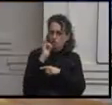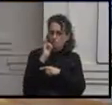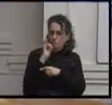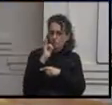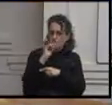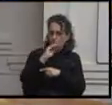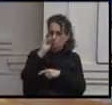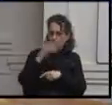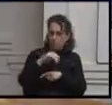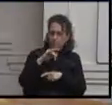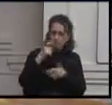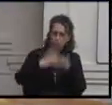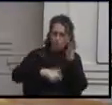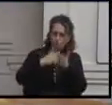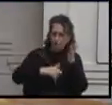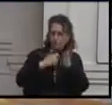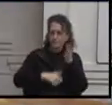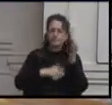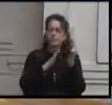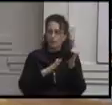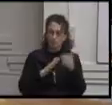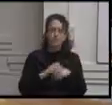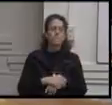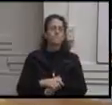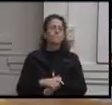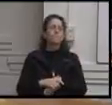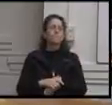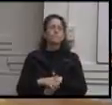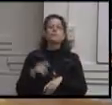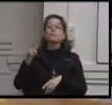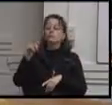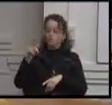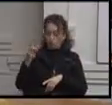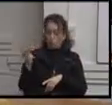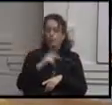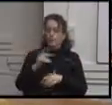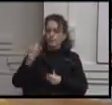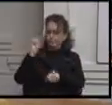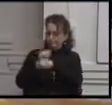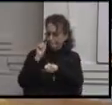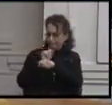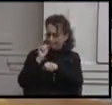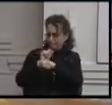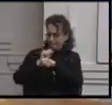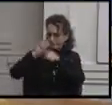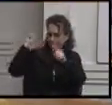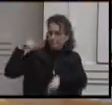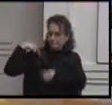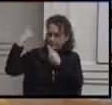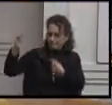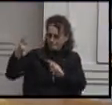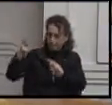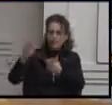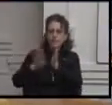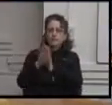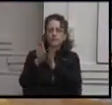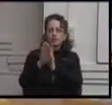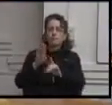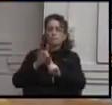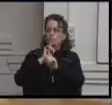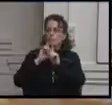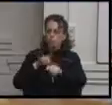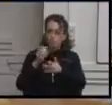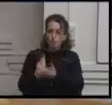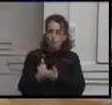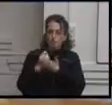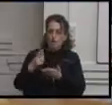and presented to us so that we would have in front of us some concrete information upon which to make a decision